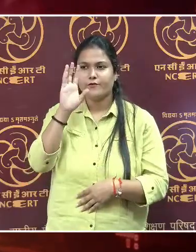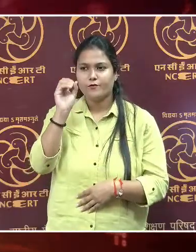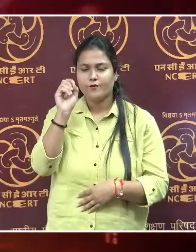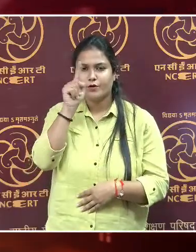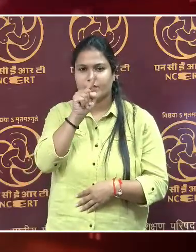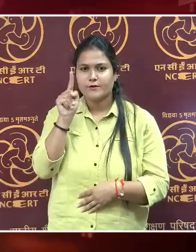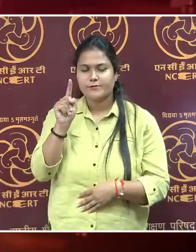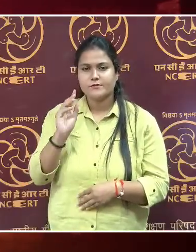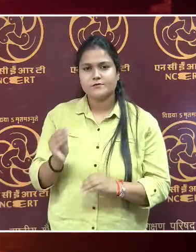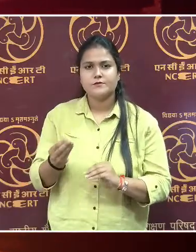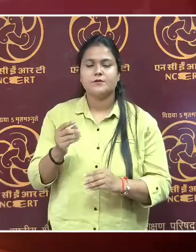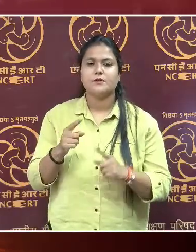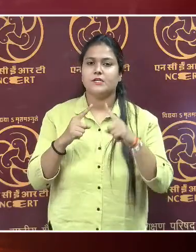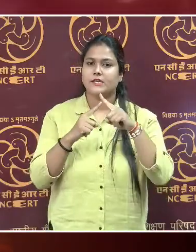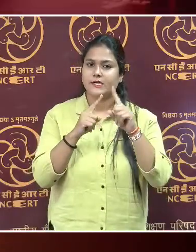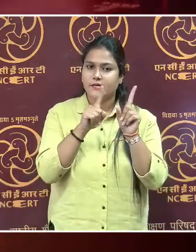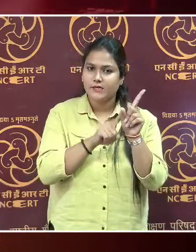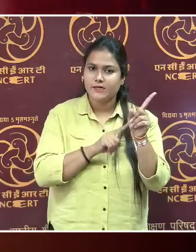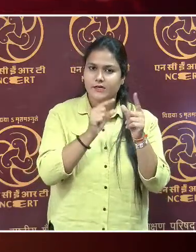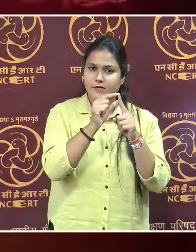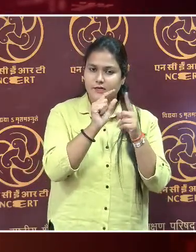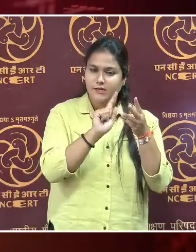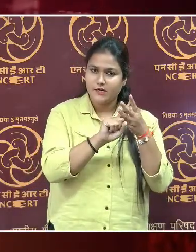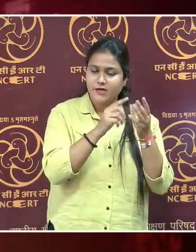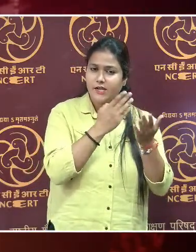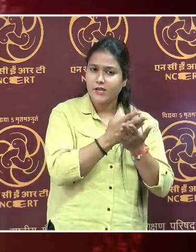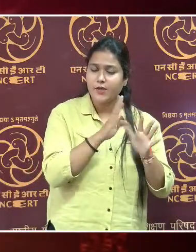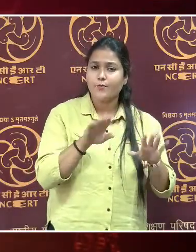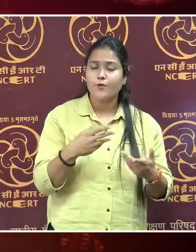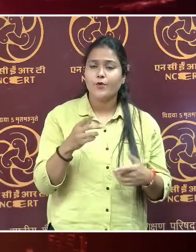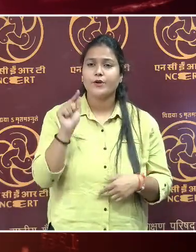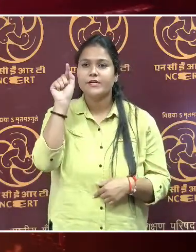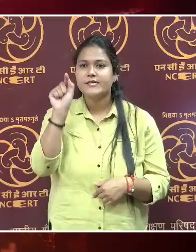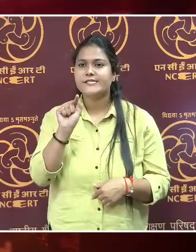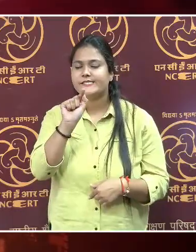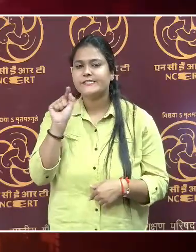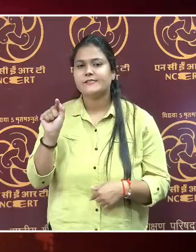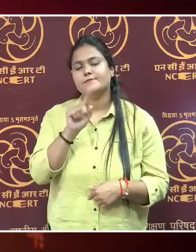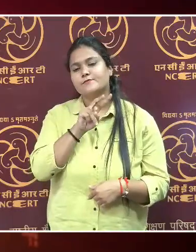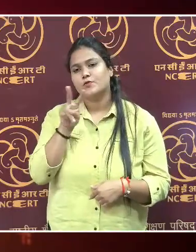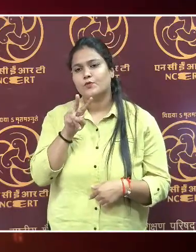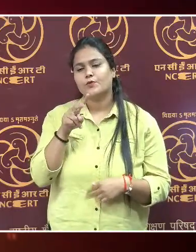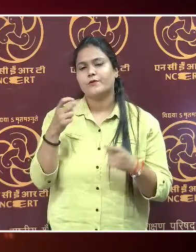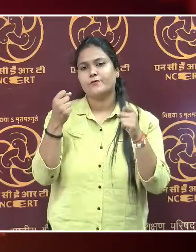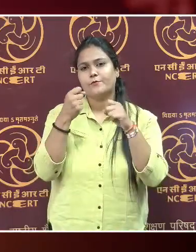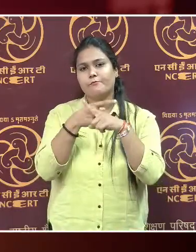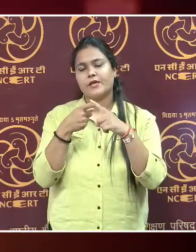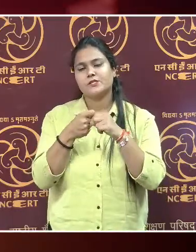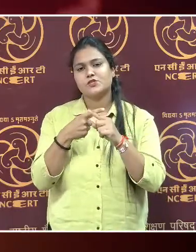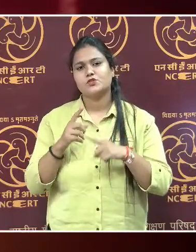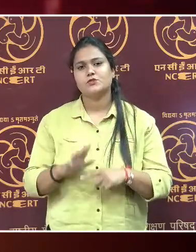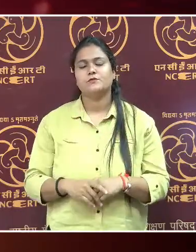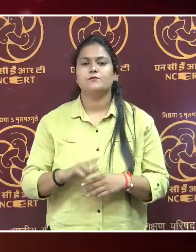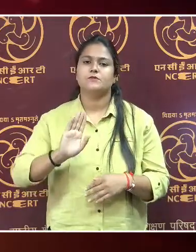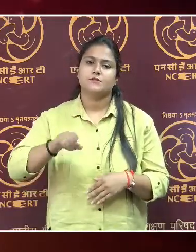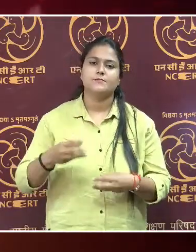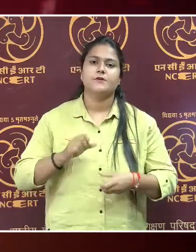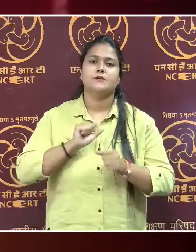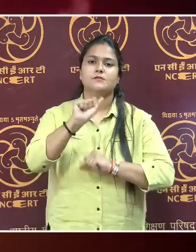loss, and then the type of hearing loss. So both has to match. So when we tell about a degree of hearing